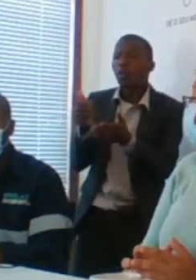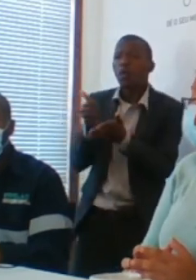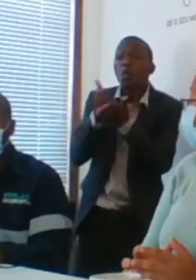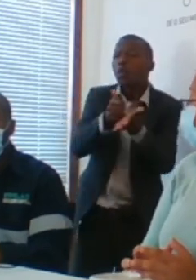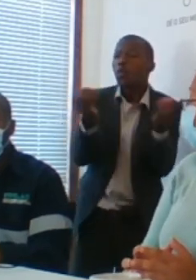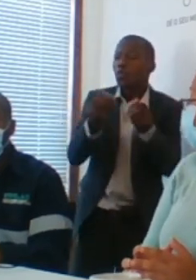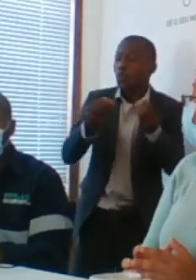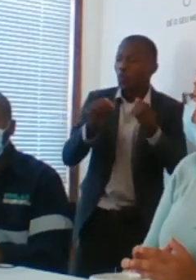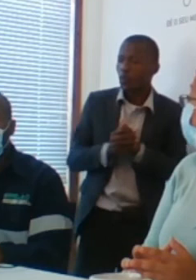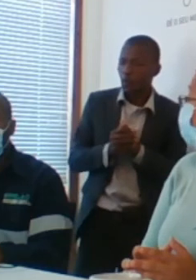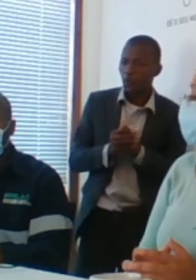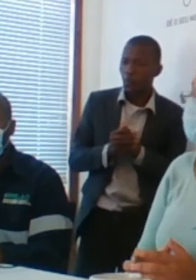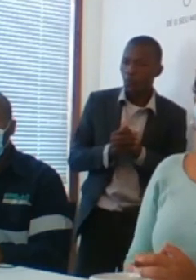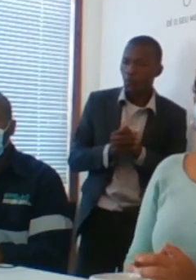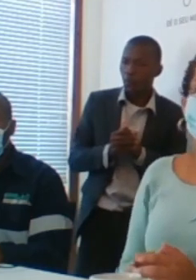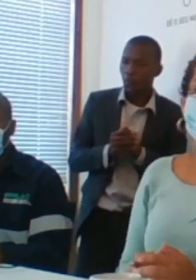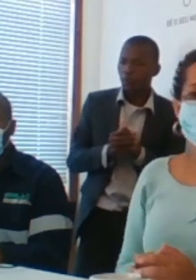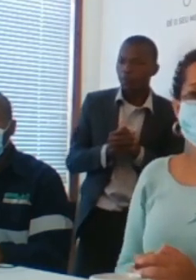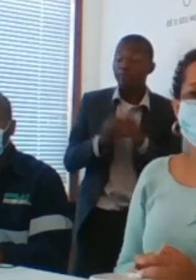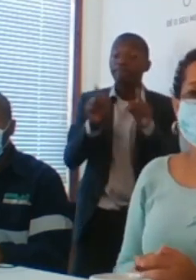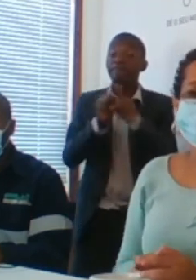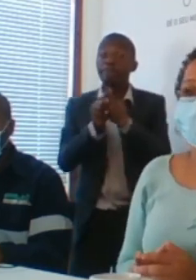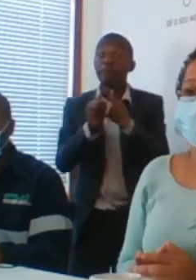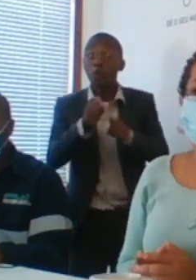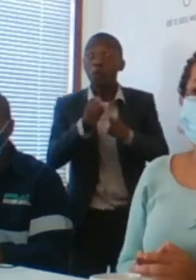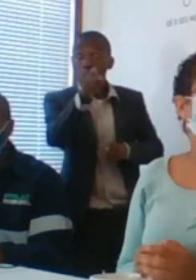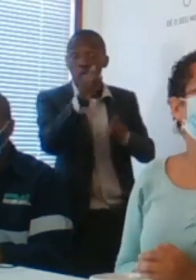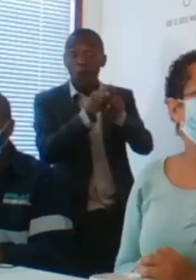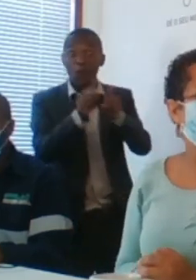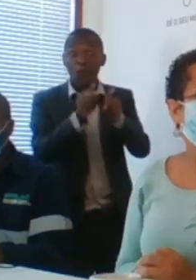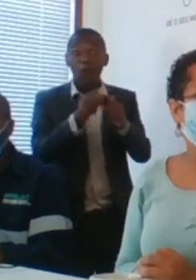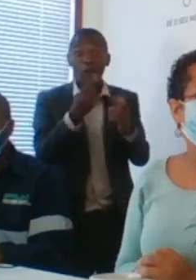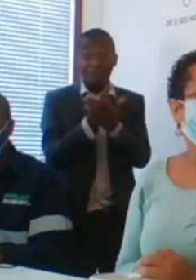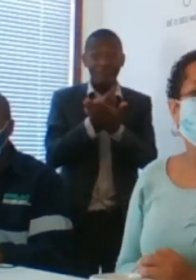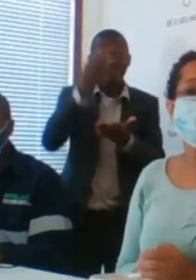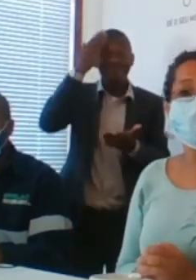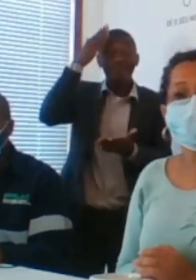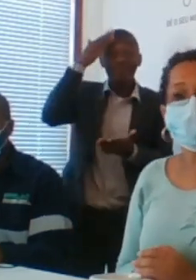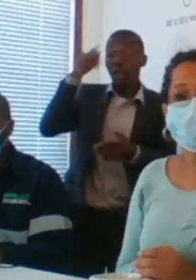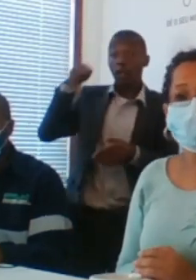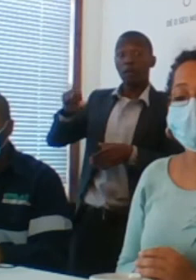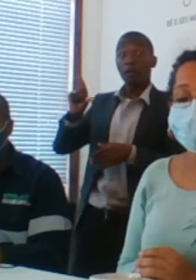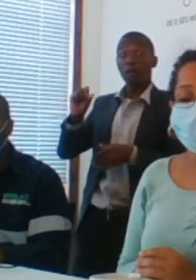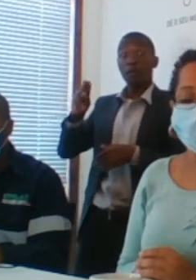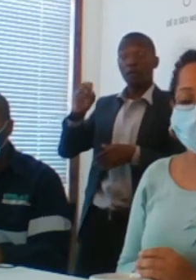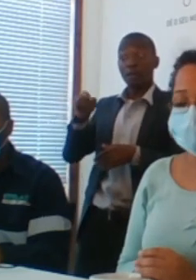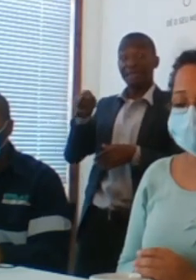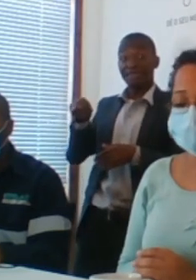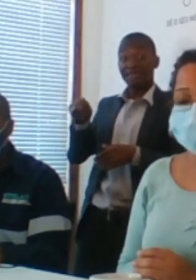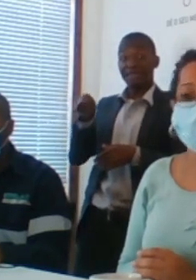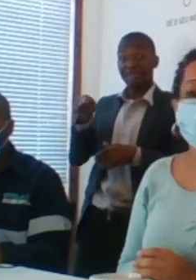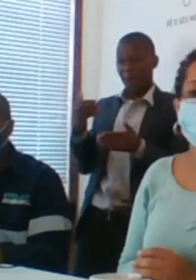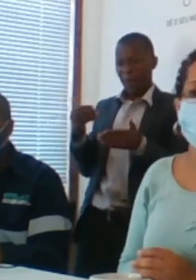as a technical for electrician? And by the way, you guys need to know that Lino has managed to